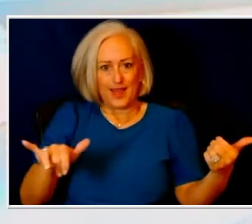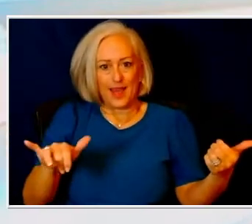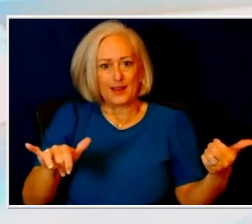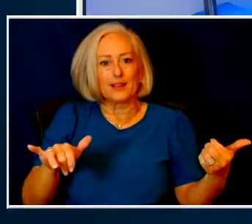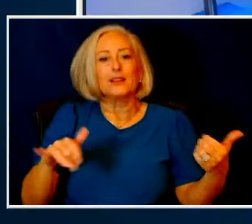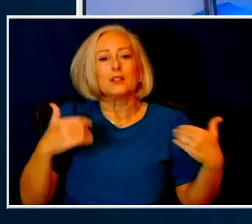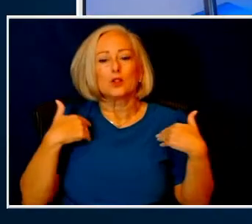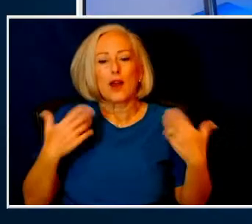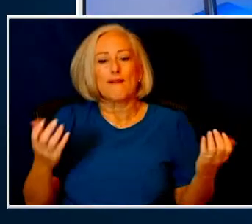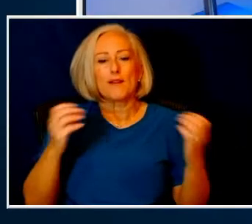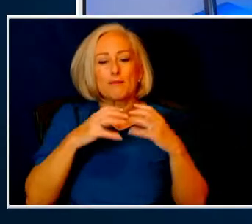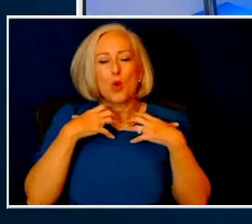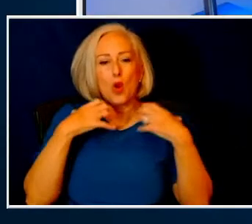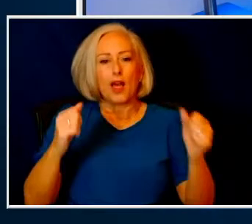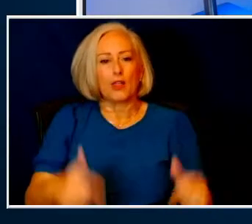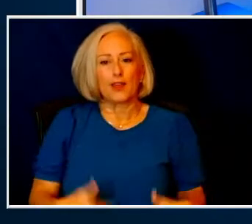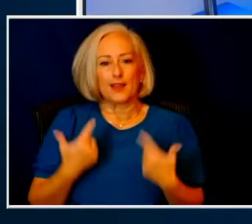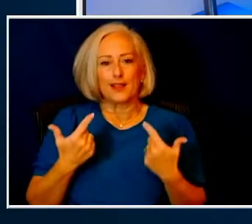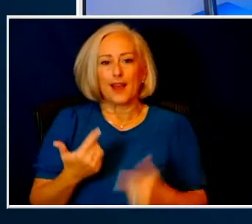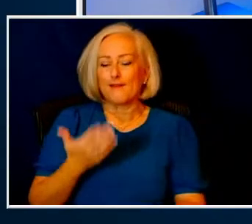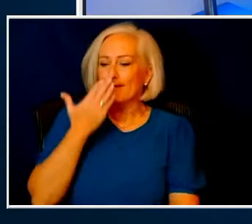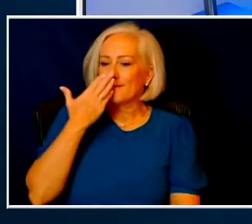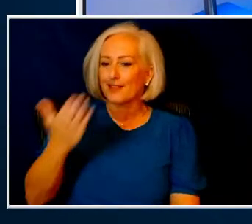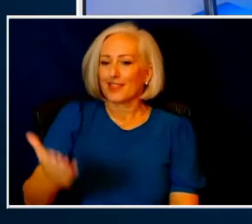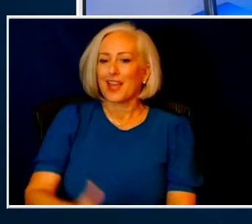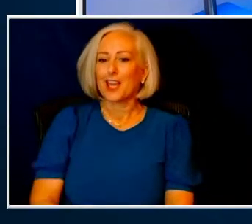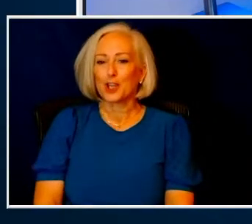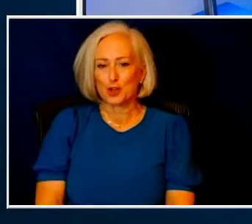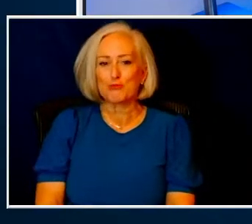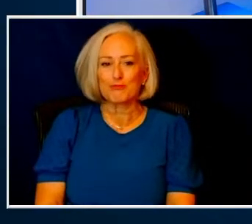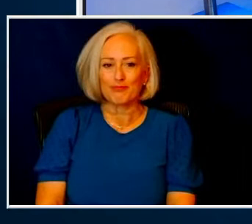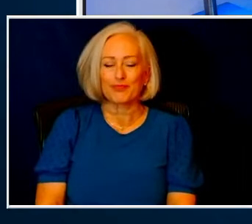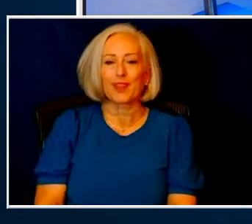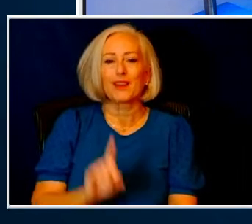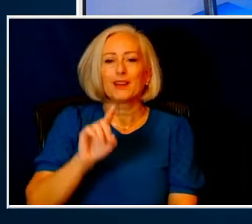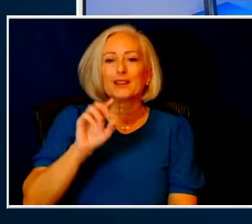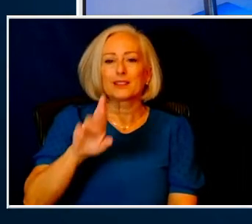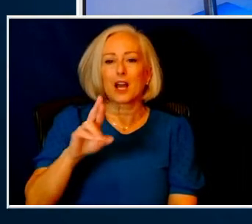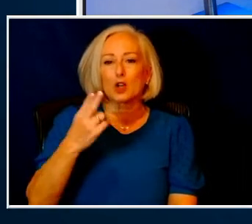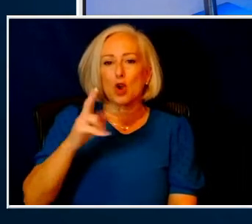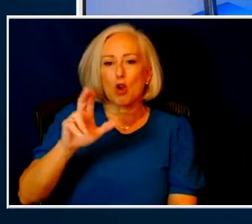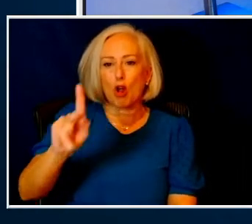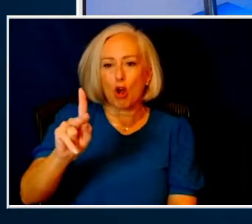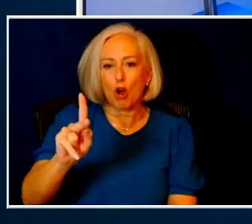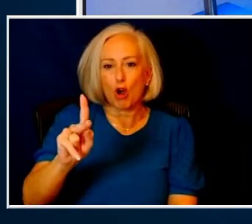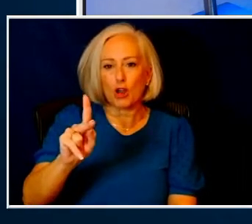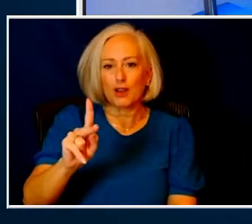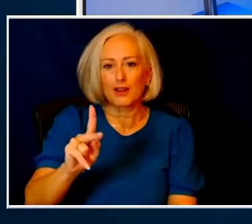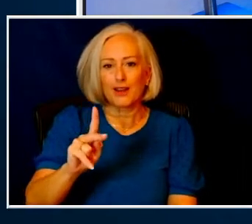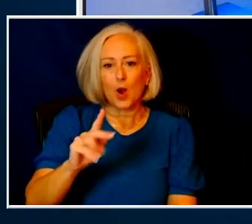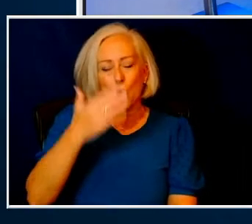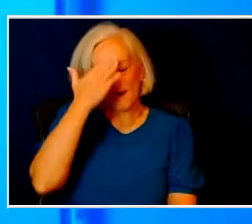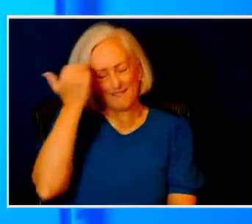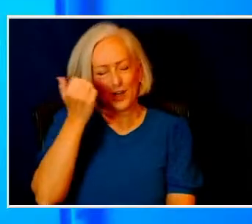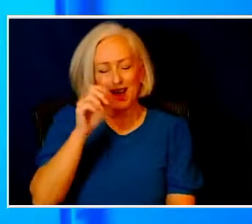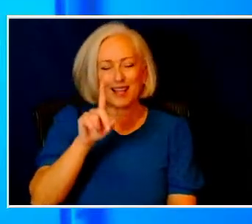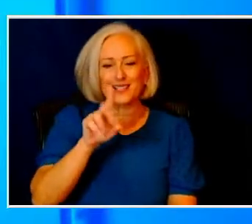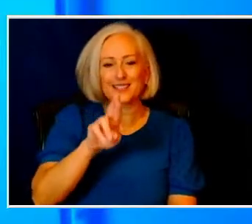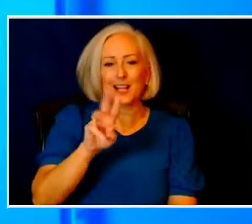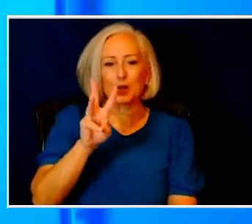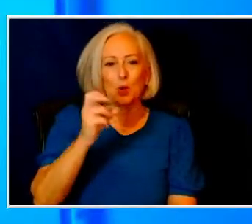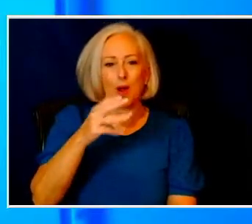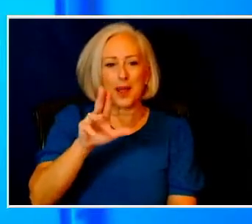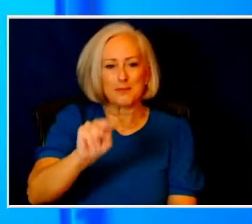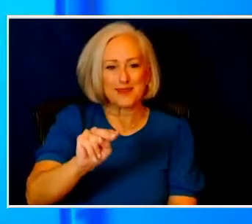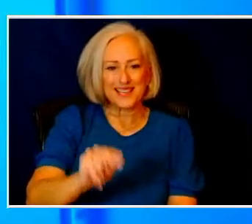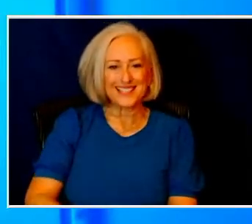lives. Thank you. And finally, Doc Hawk. Oh, then Dr. Wyman, then Okay. Doc Hawk. Okay, well, I would like to echo what